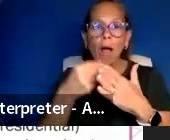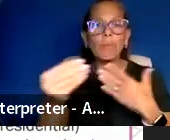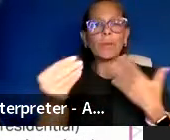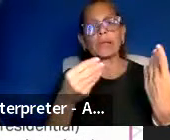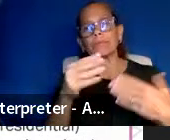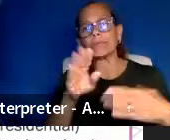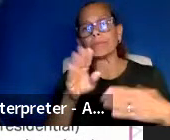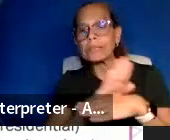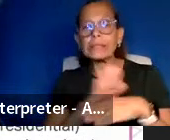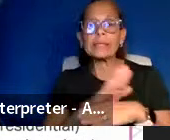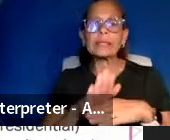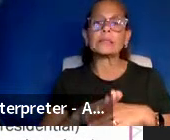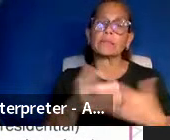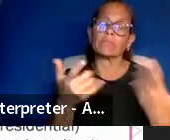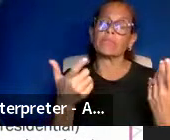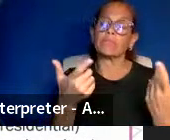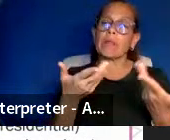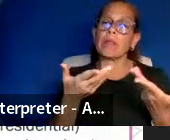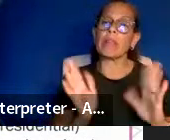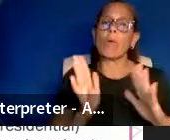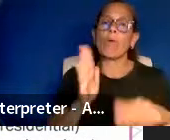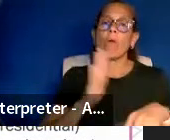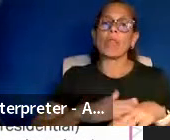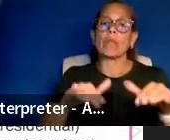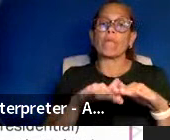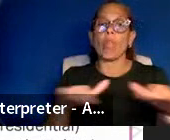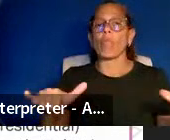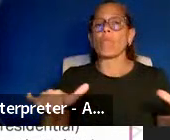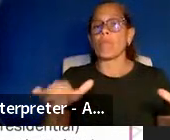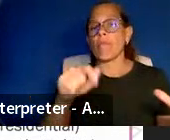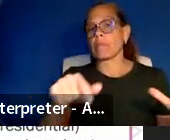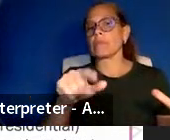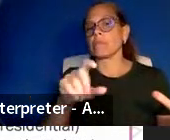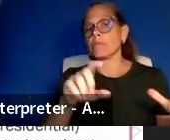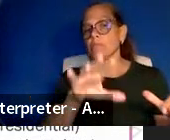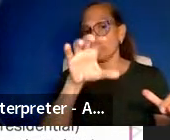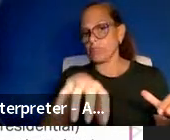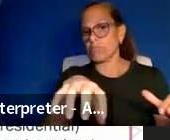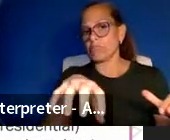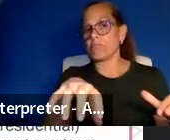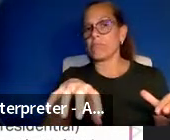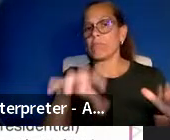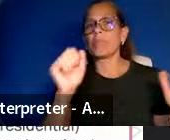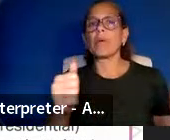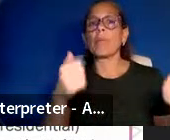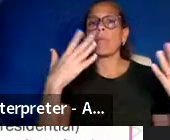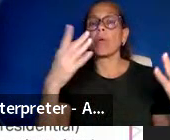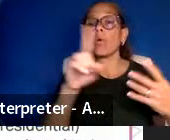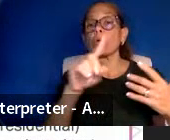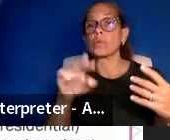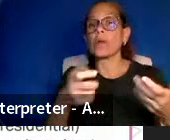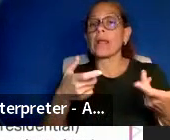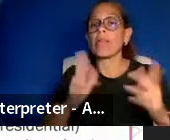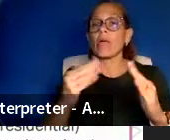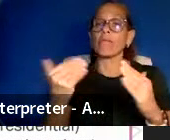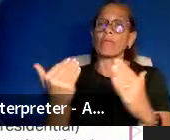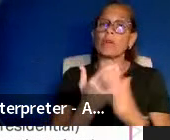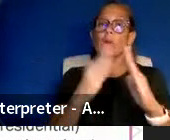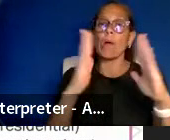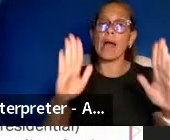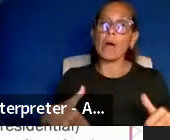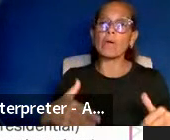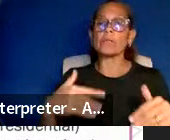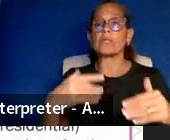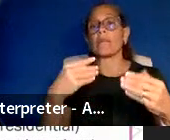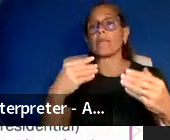ground floor of this of buildings on this block. The proposed zoning is meant to allow for new housing and retail